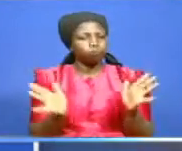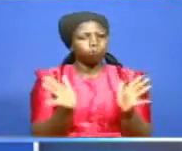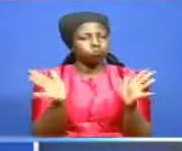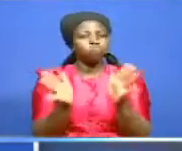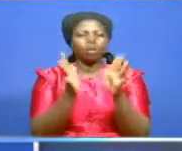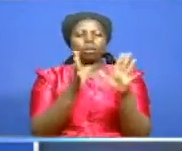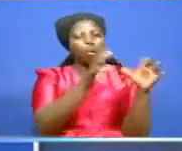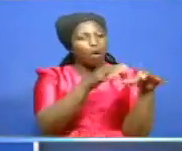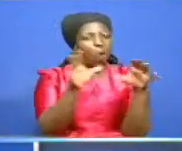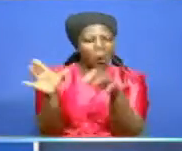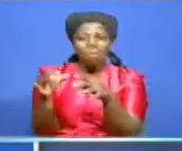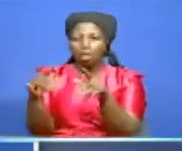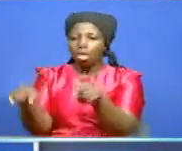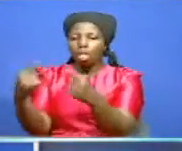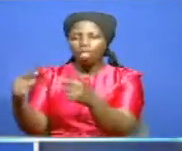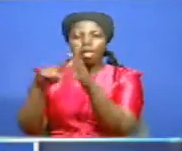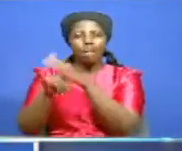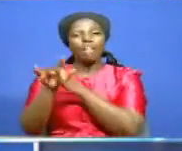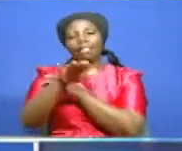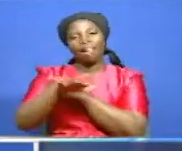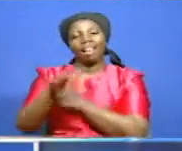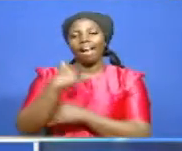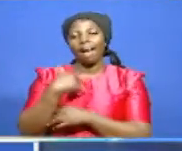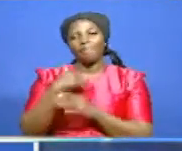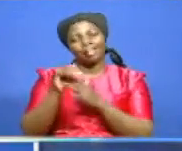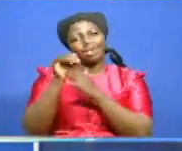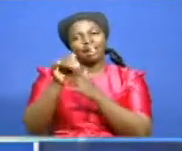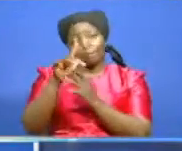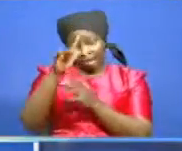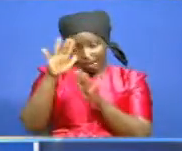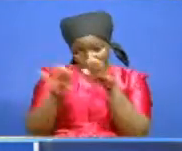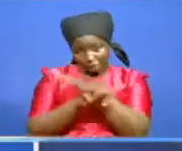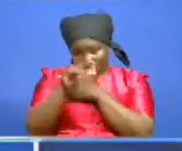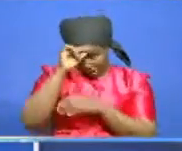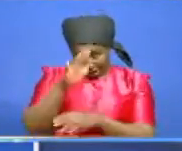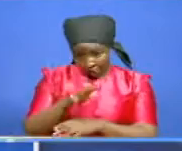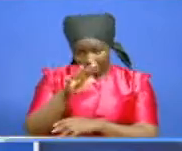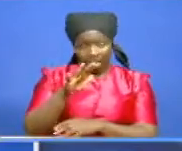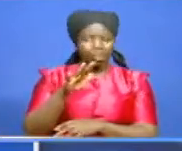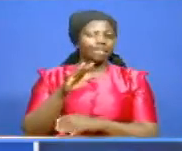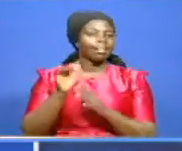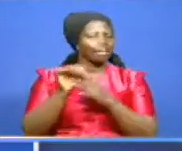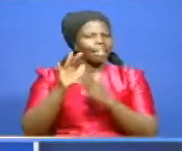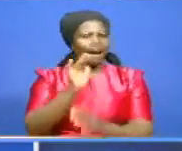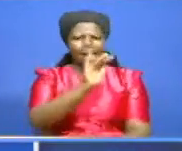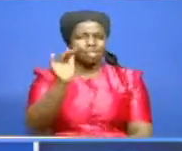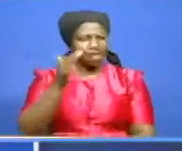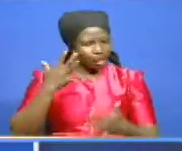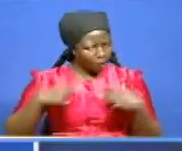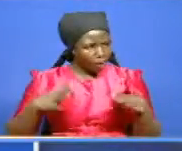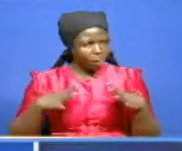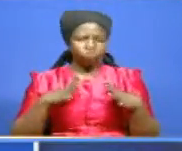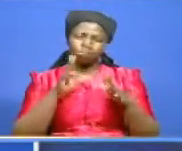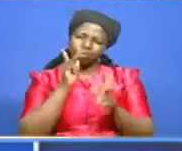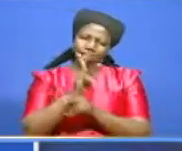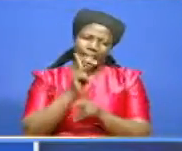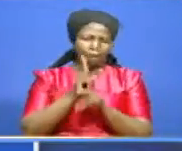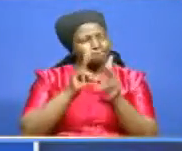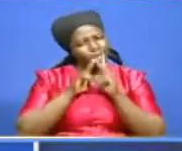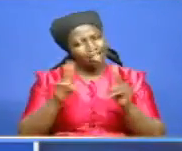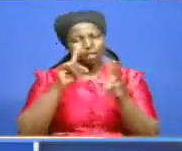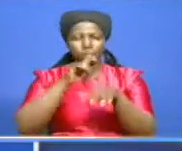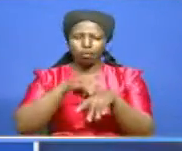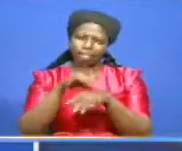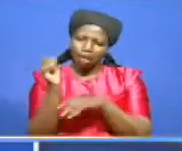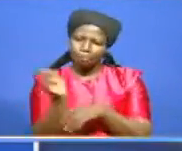intercommunity tension in the area, led by the Deputy Governor Mohamed Arai. The leaders urged residents to maintain peace during the month